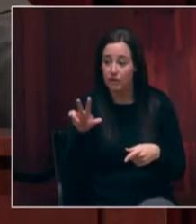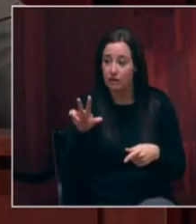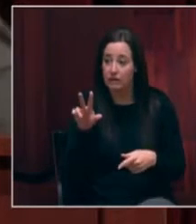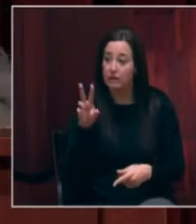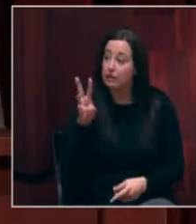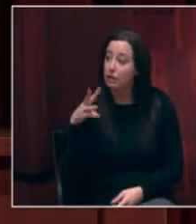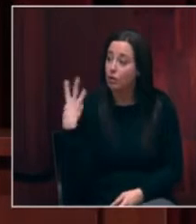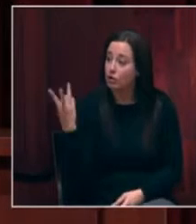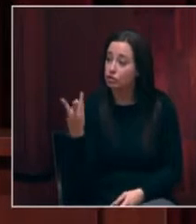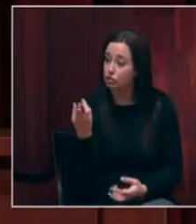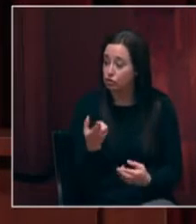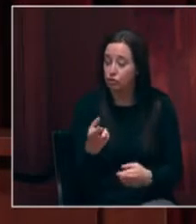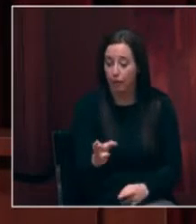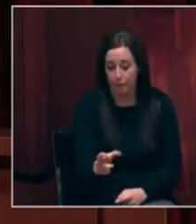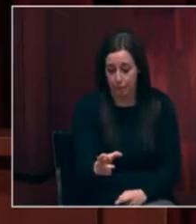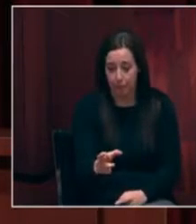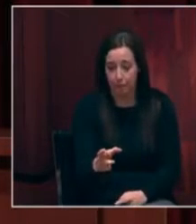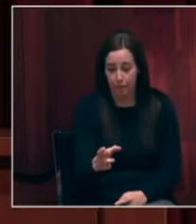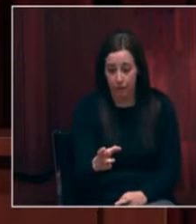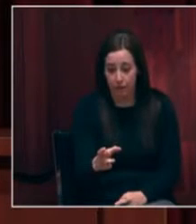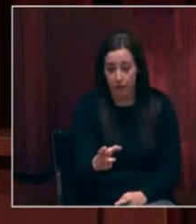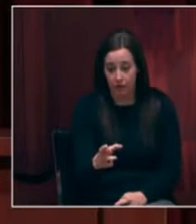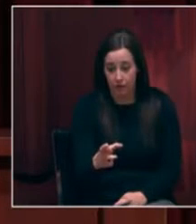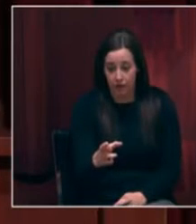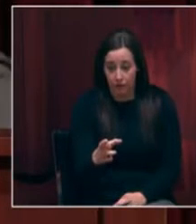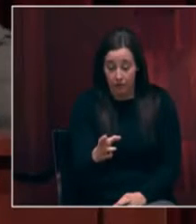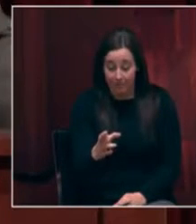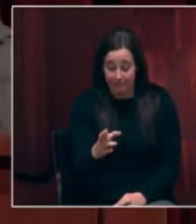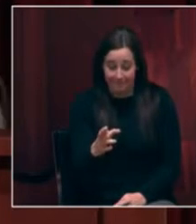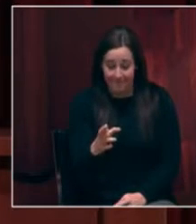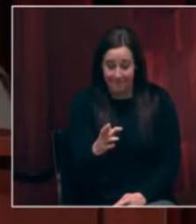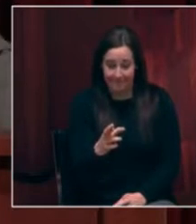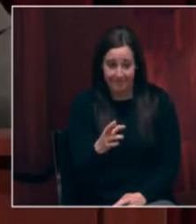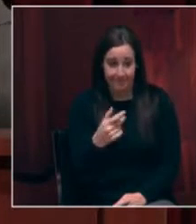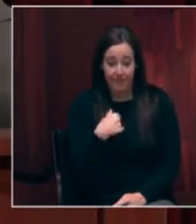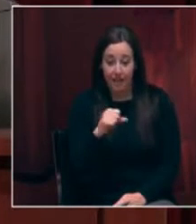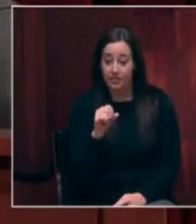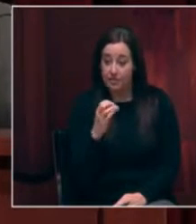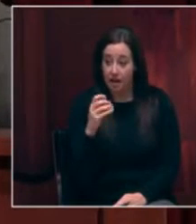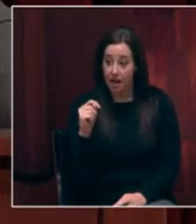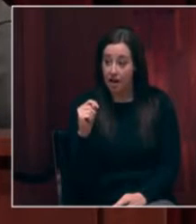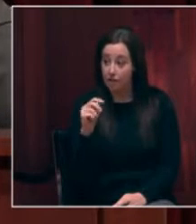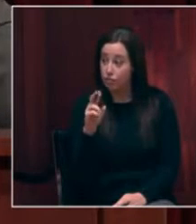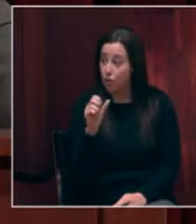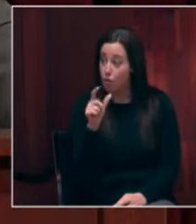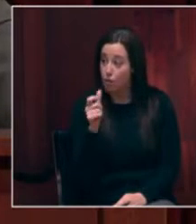Washington room. So without further ado, do we have Scott Rowley on the phone?